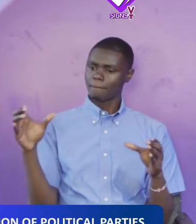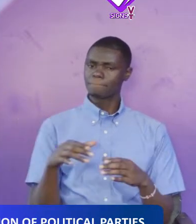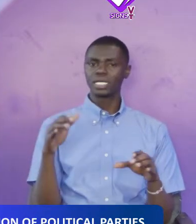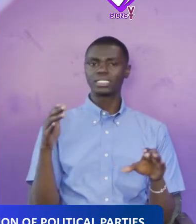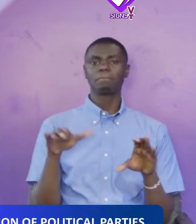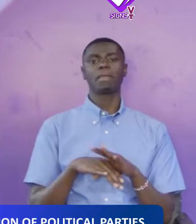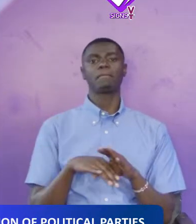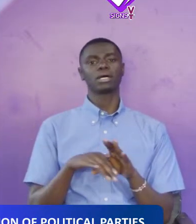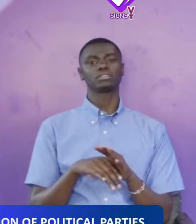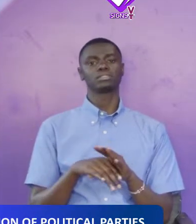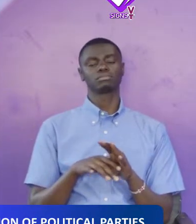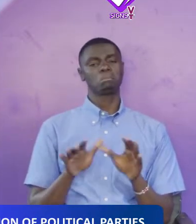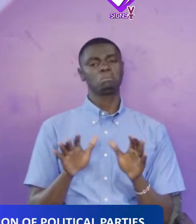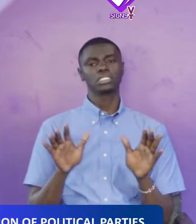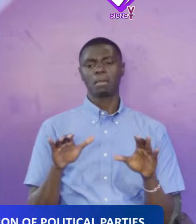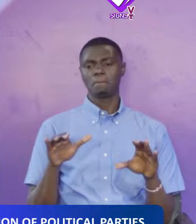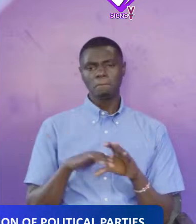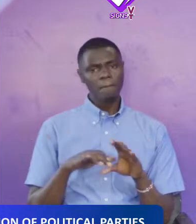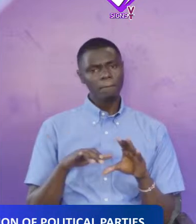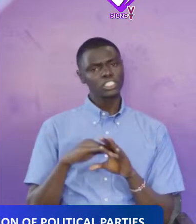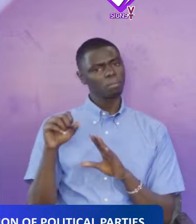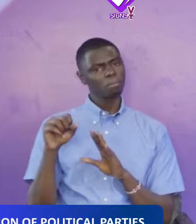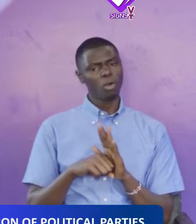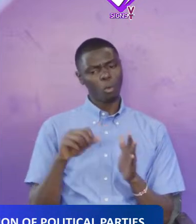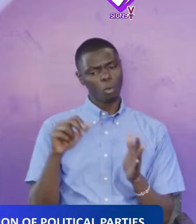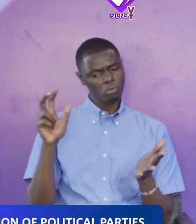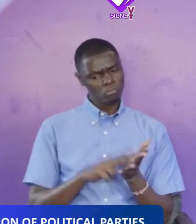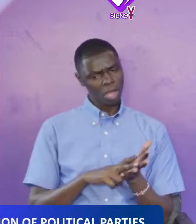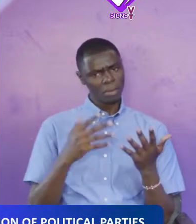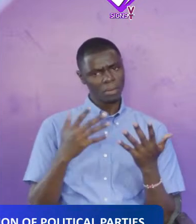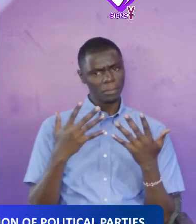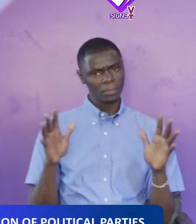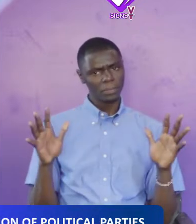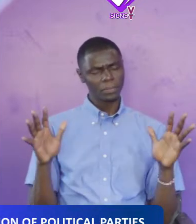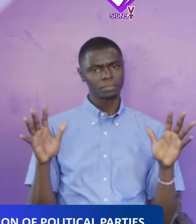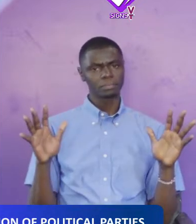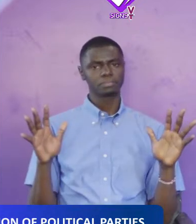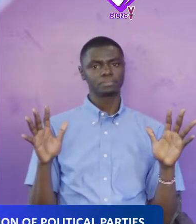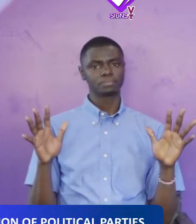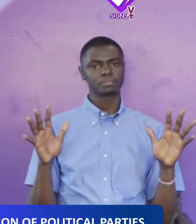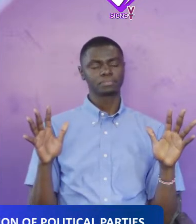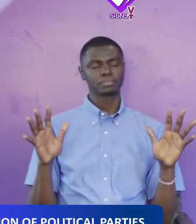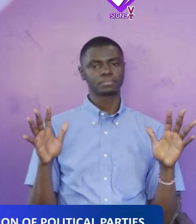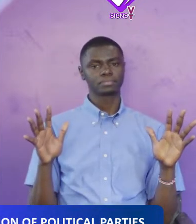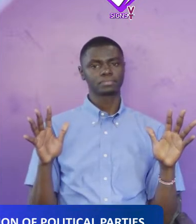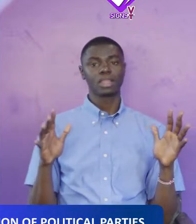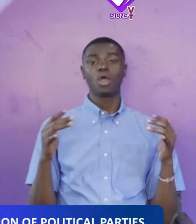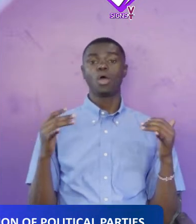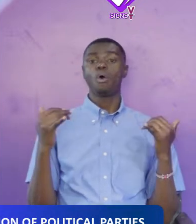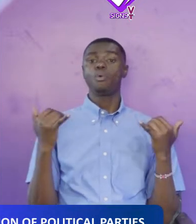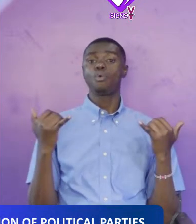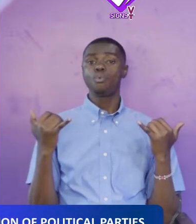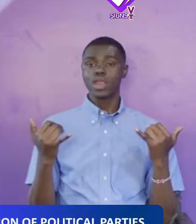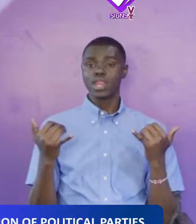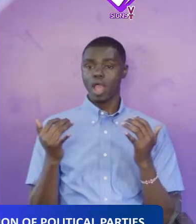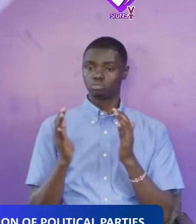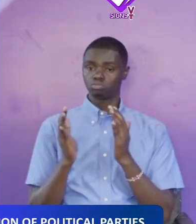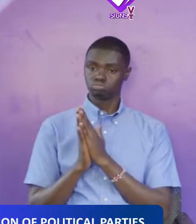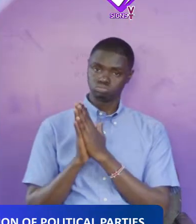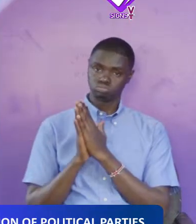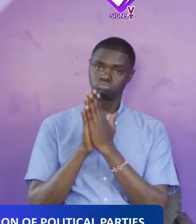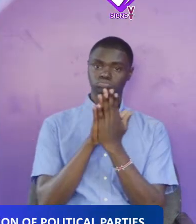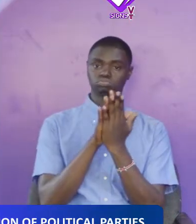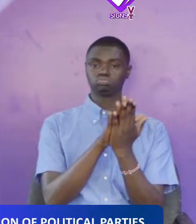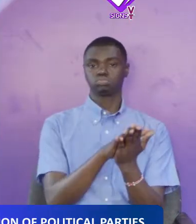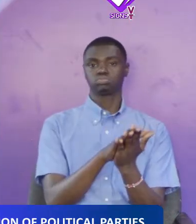that the members in the party list Yeah. are members of that political party, we now hand over. We now allow